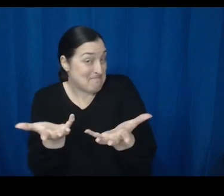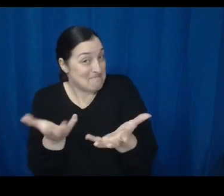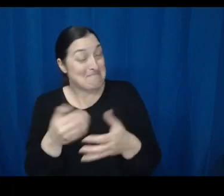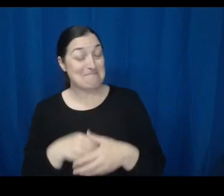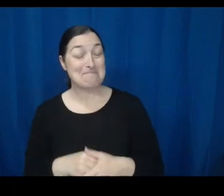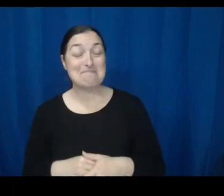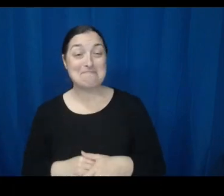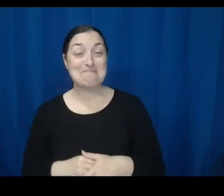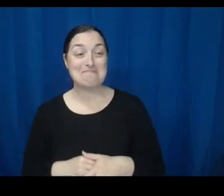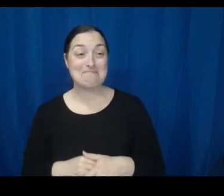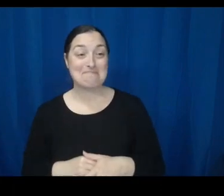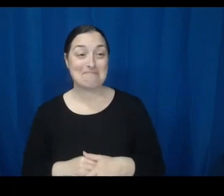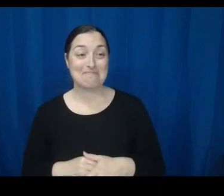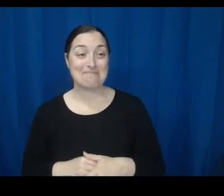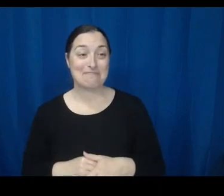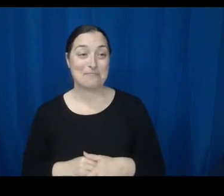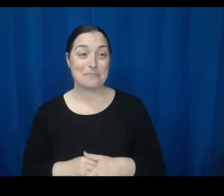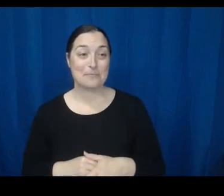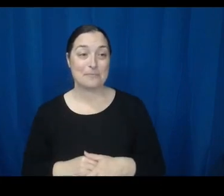certainly with the